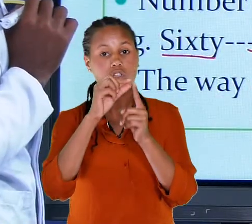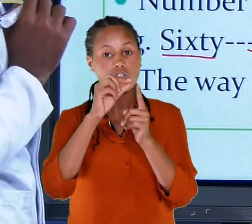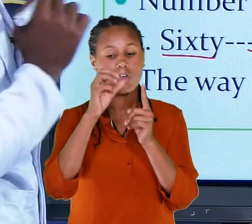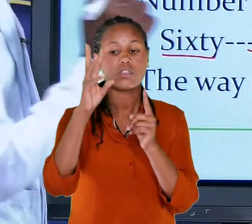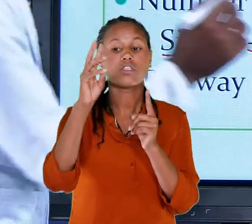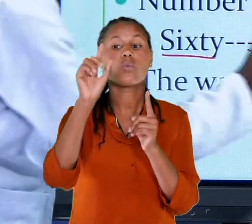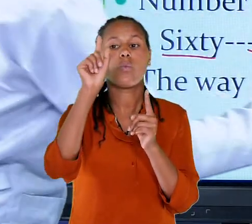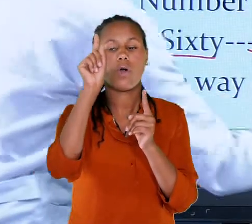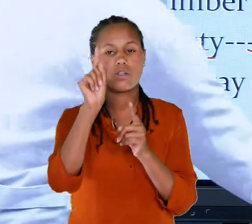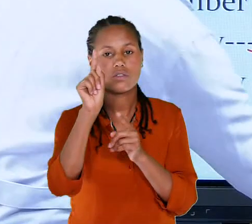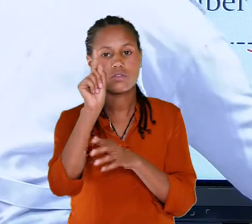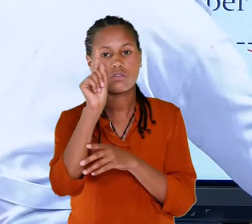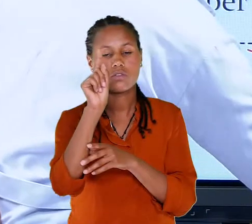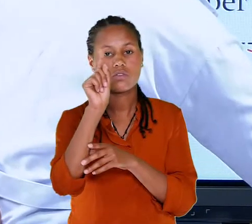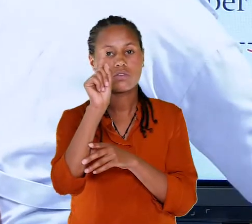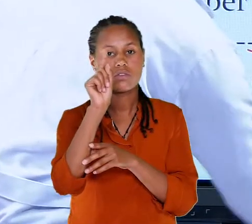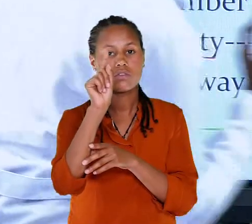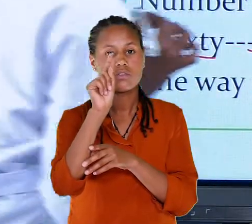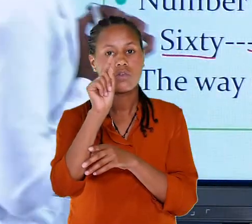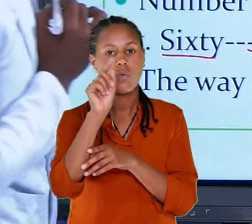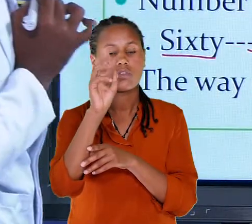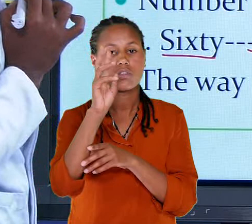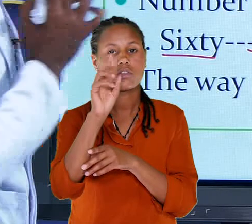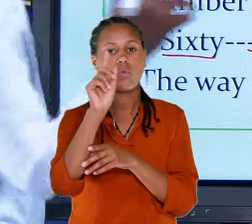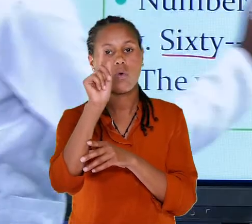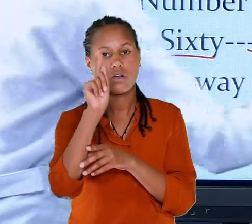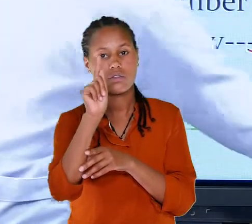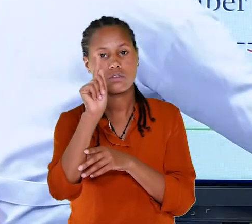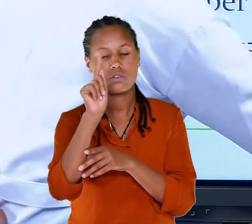61. You can write here 61.